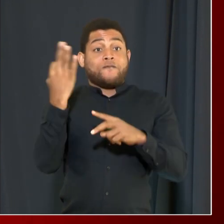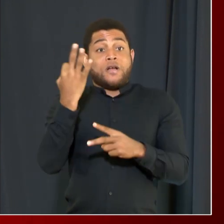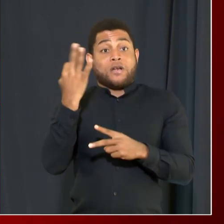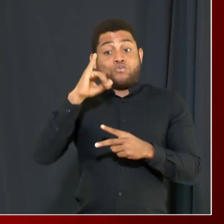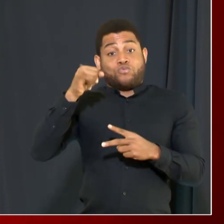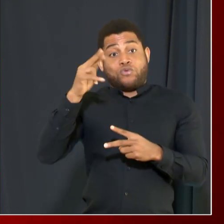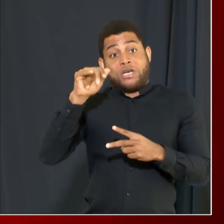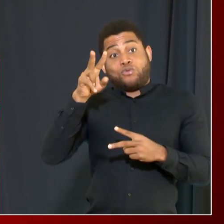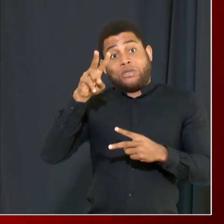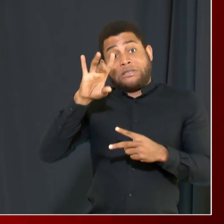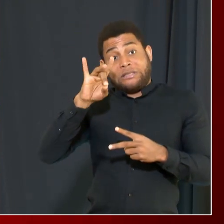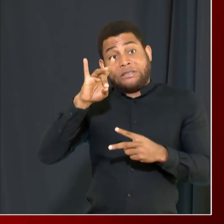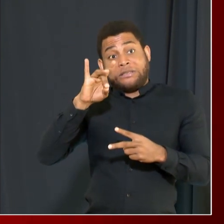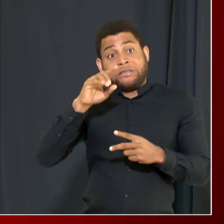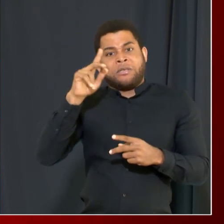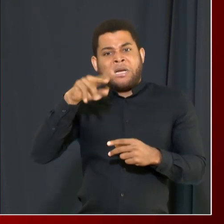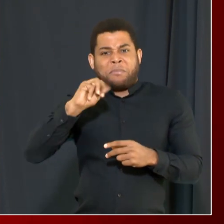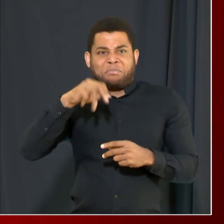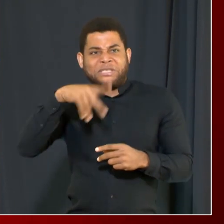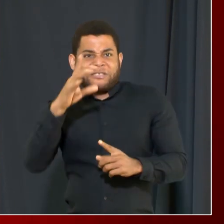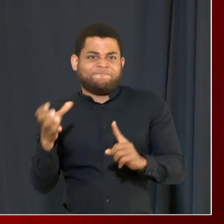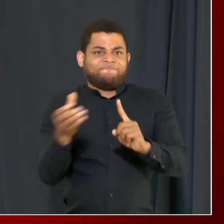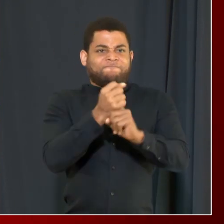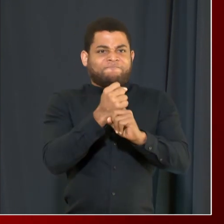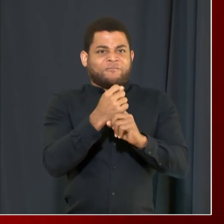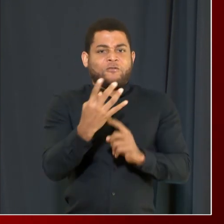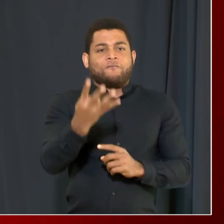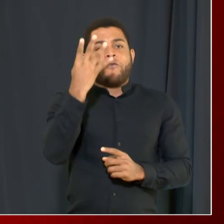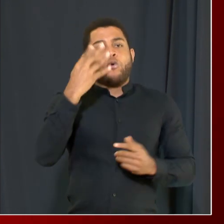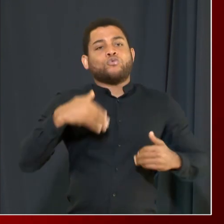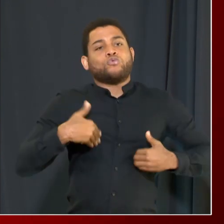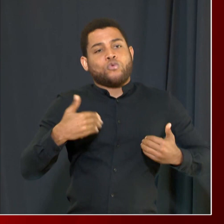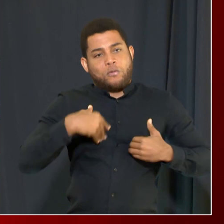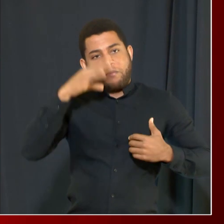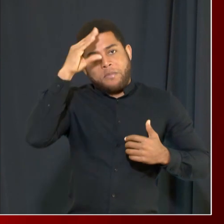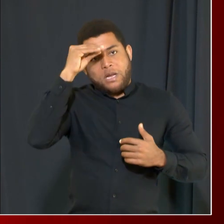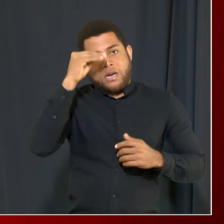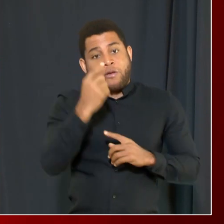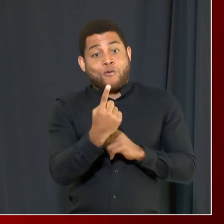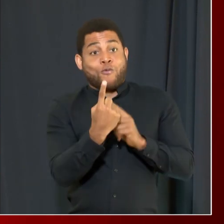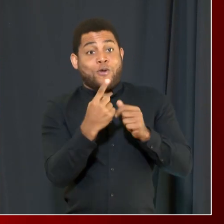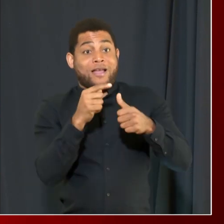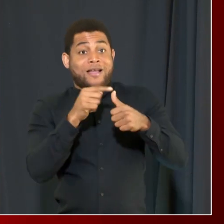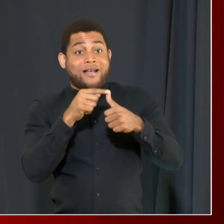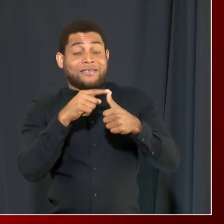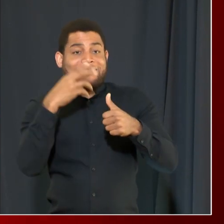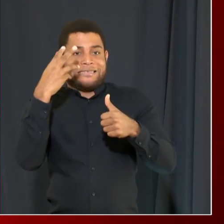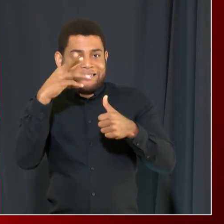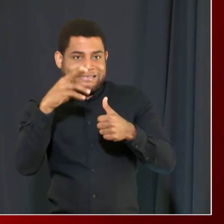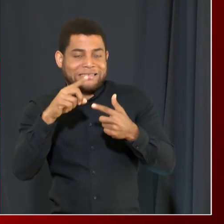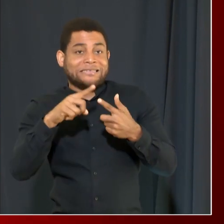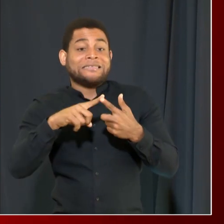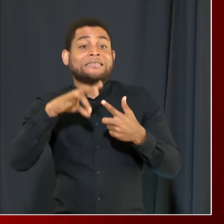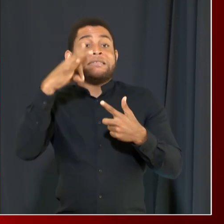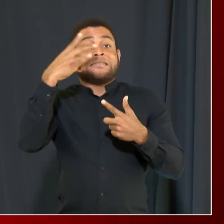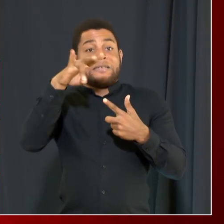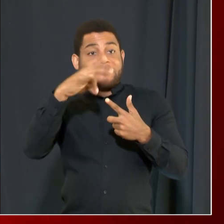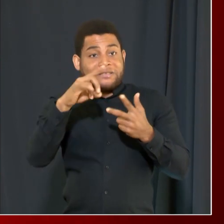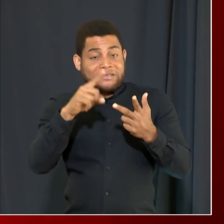arrested 4 juvenile males, 2 15-year-olds, 1 16-year-old, and a 17-year-old for a combined